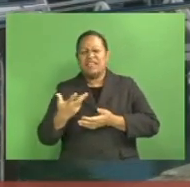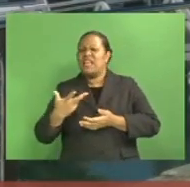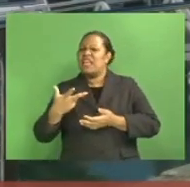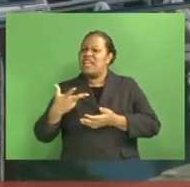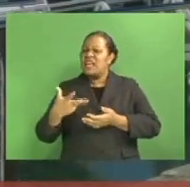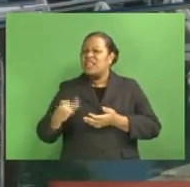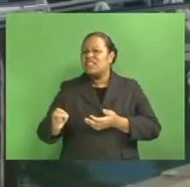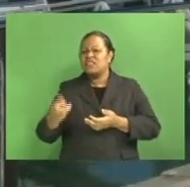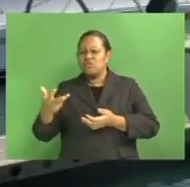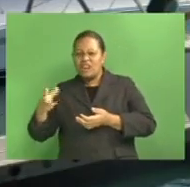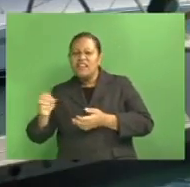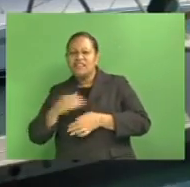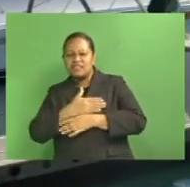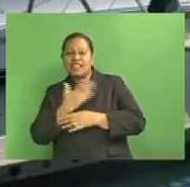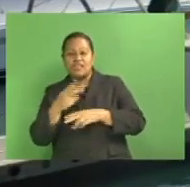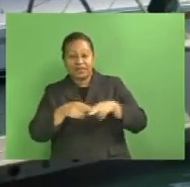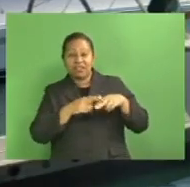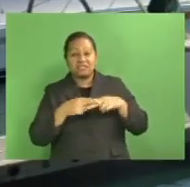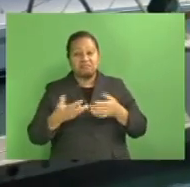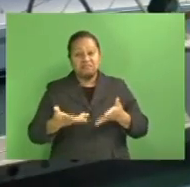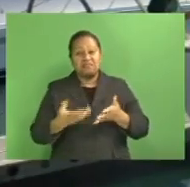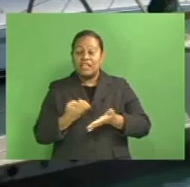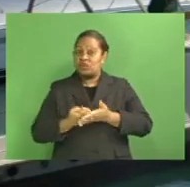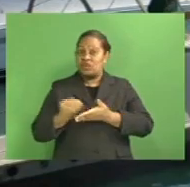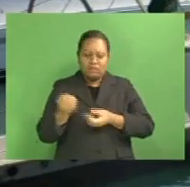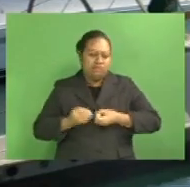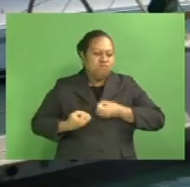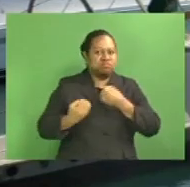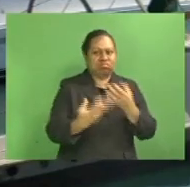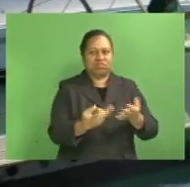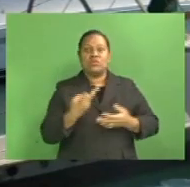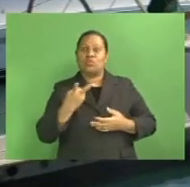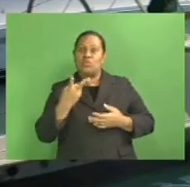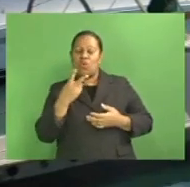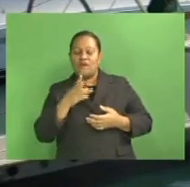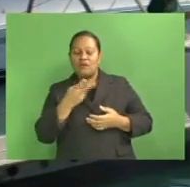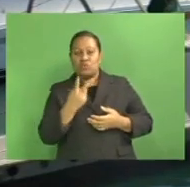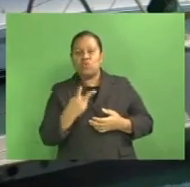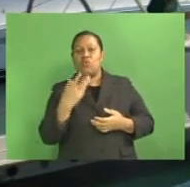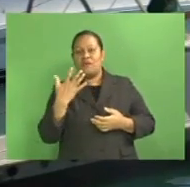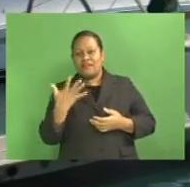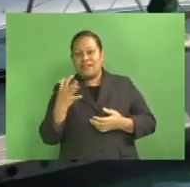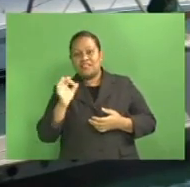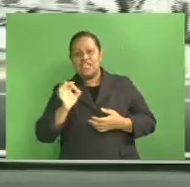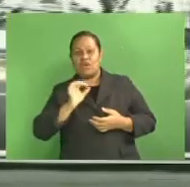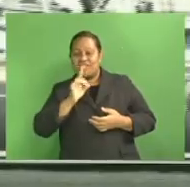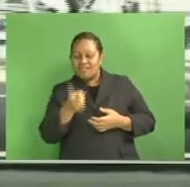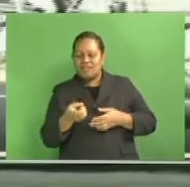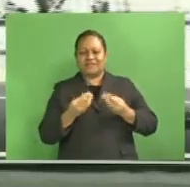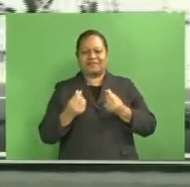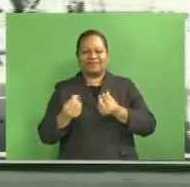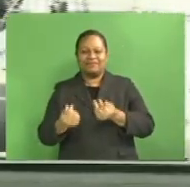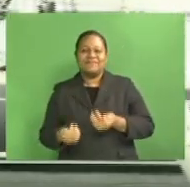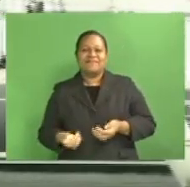to 90 days in Fiji. Economic contribution is around about $250,000 per vessel.